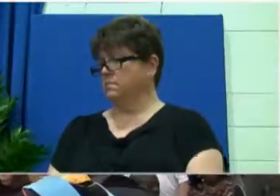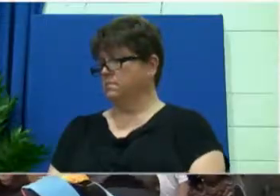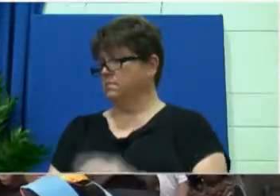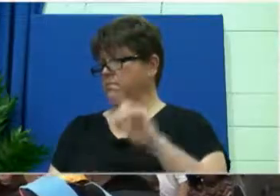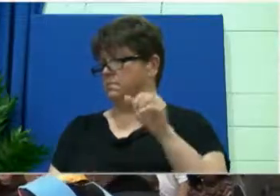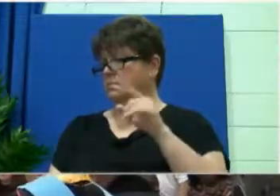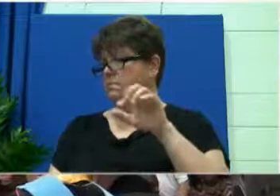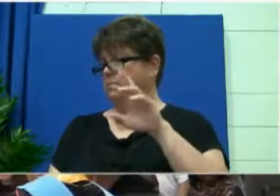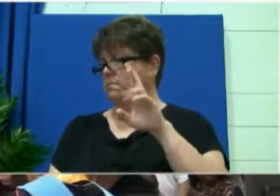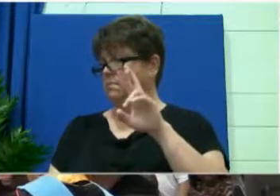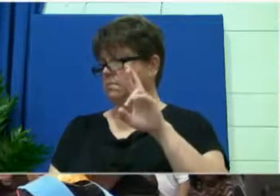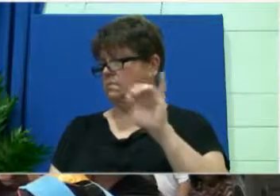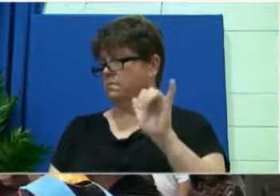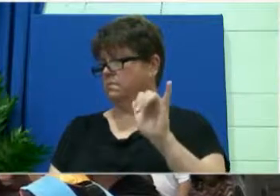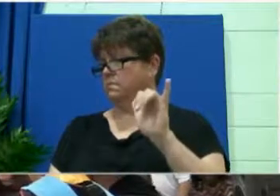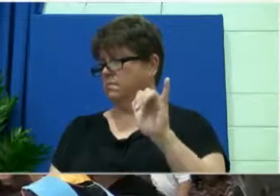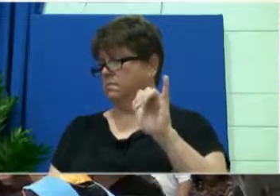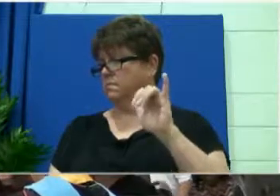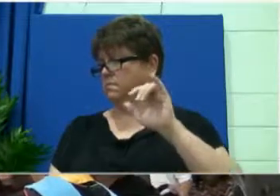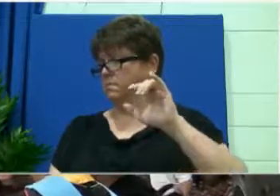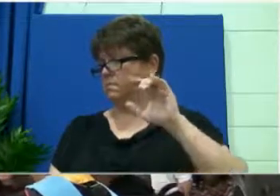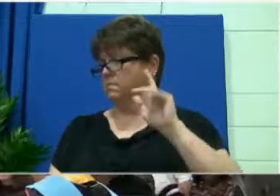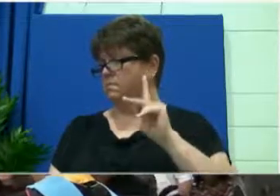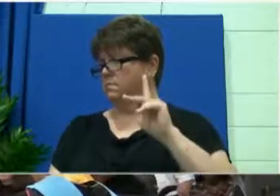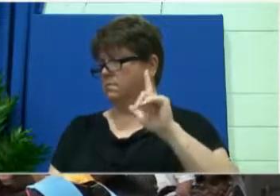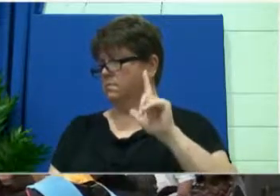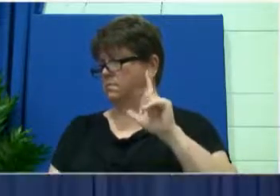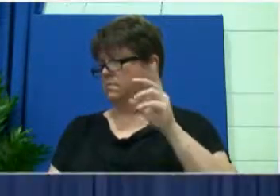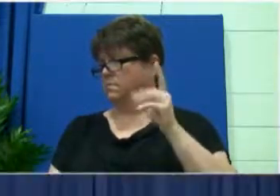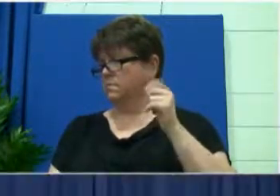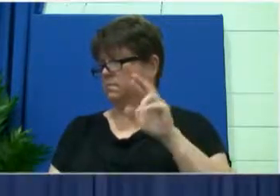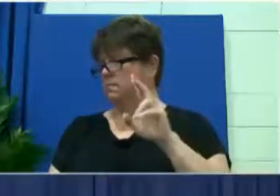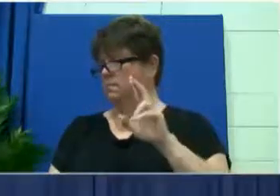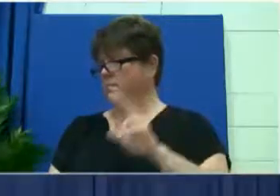Zachary J. Kleckner, Associate in Arts.